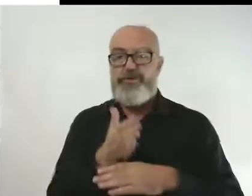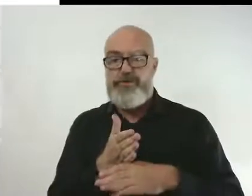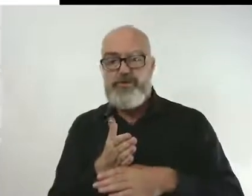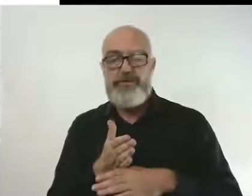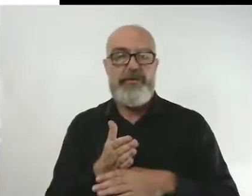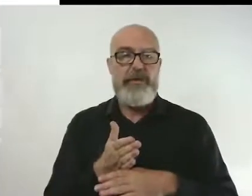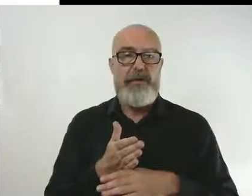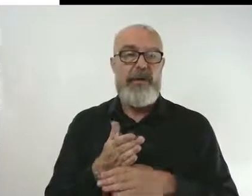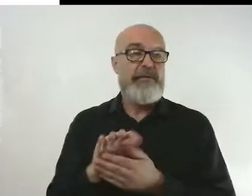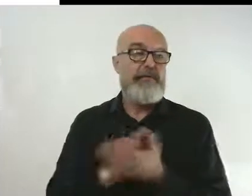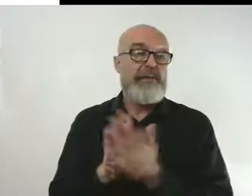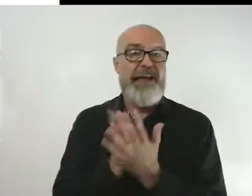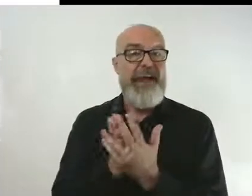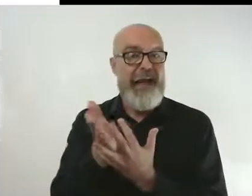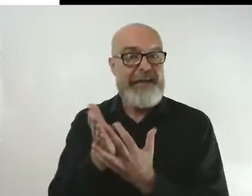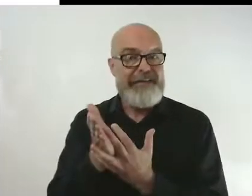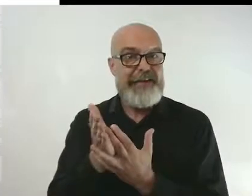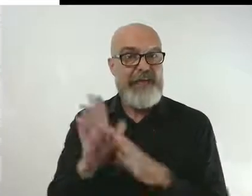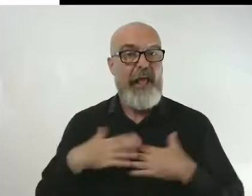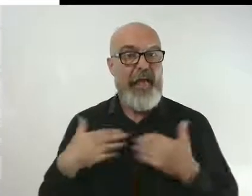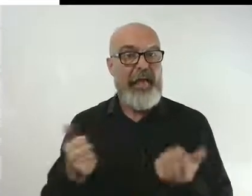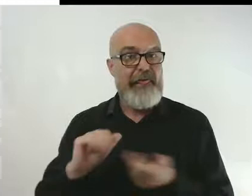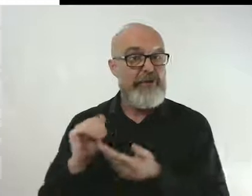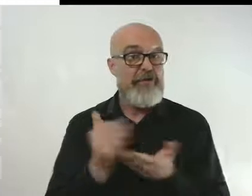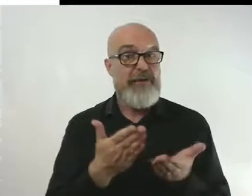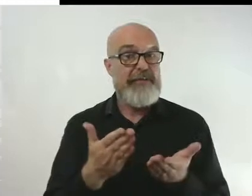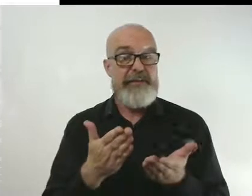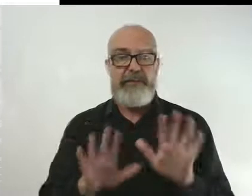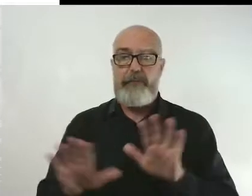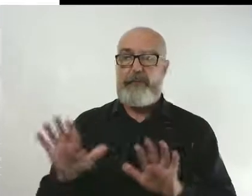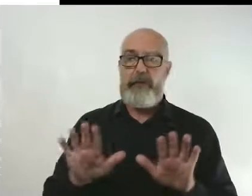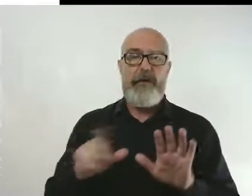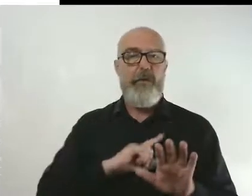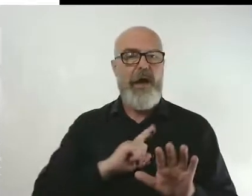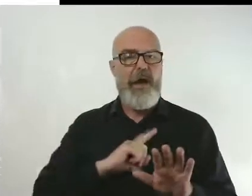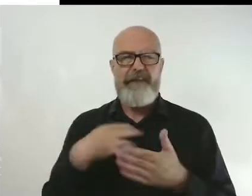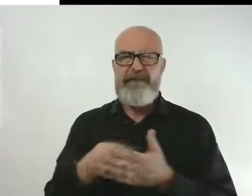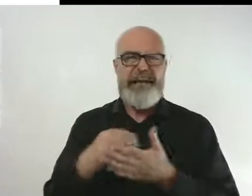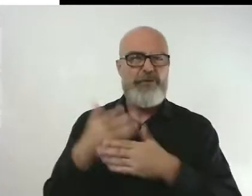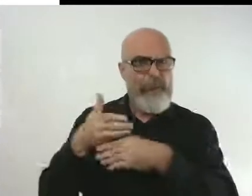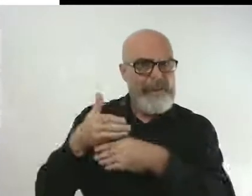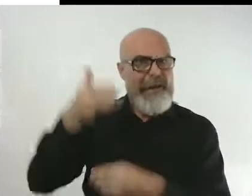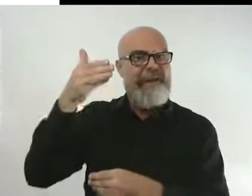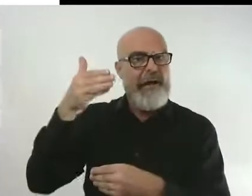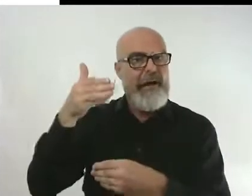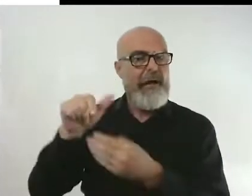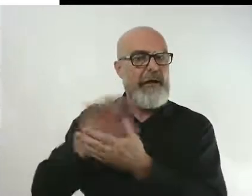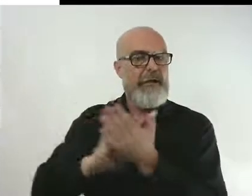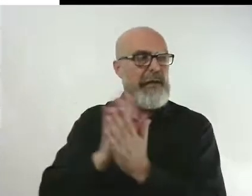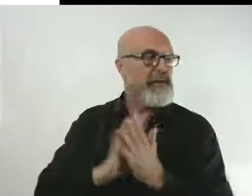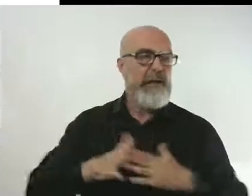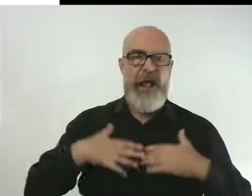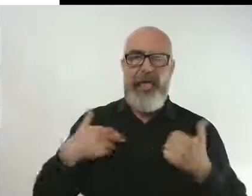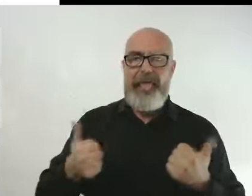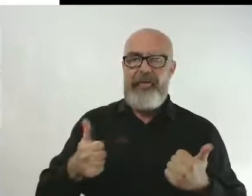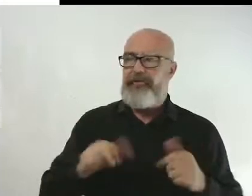Occupation and income, then, may affect access to hearing health services and hearing aid use due to the financial barriers